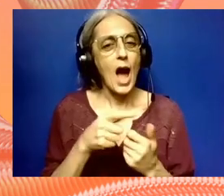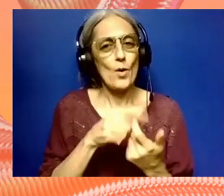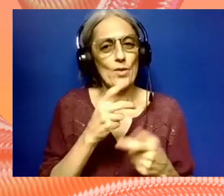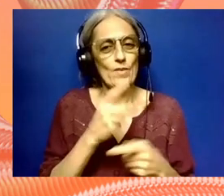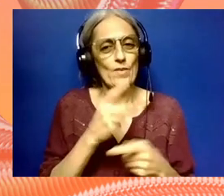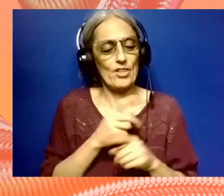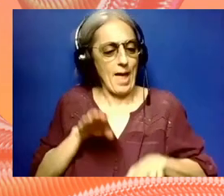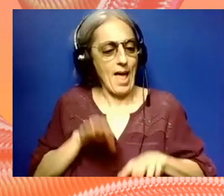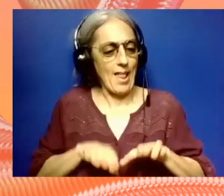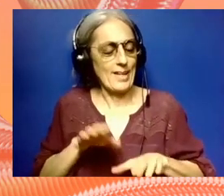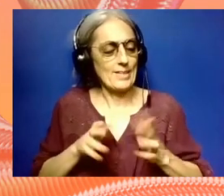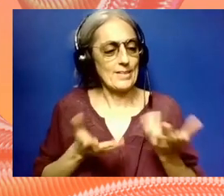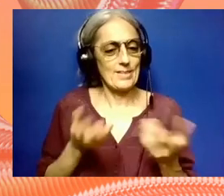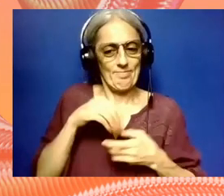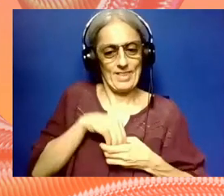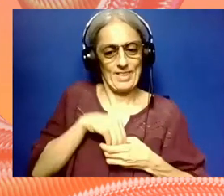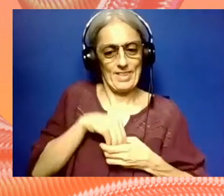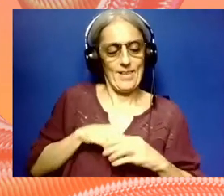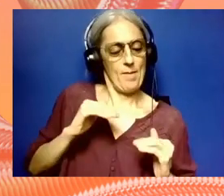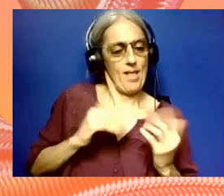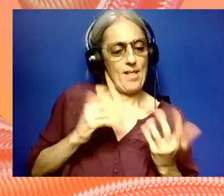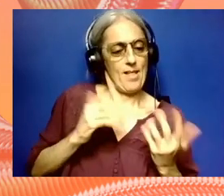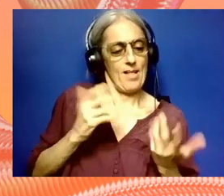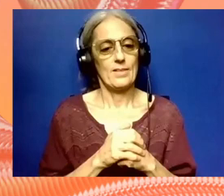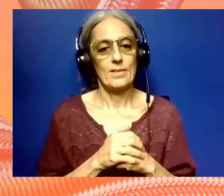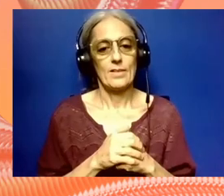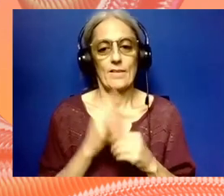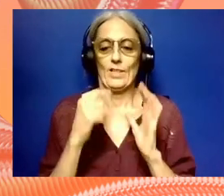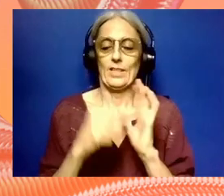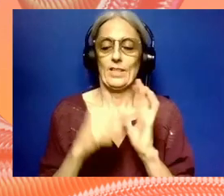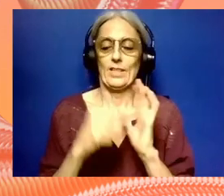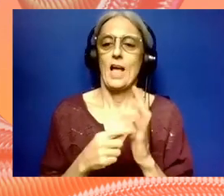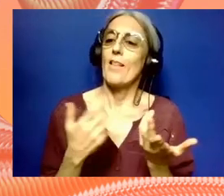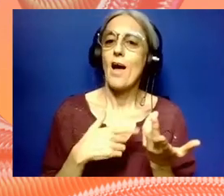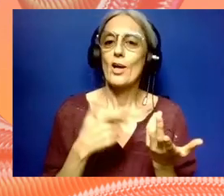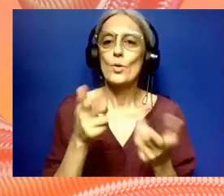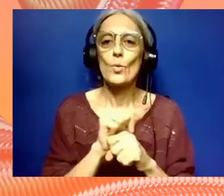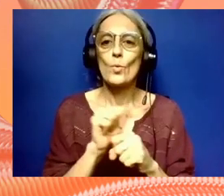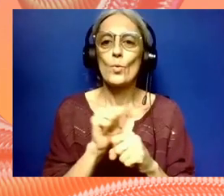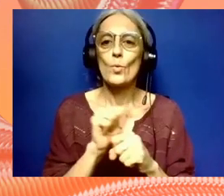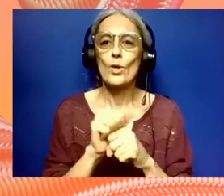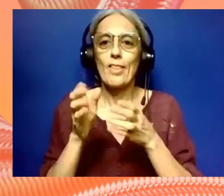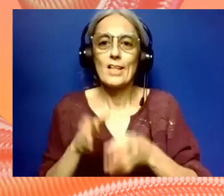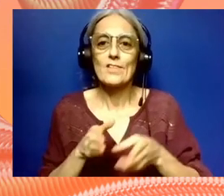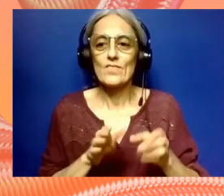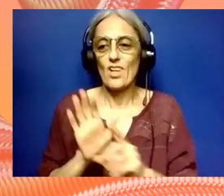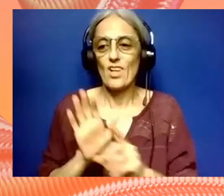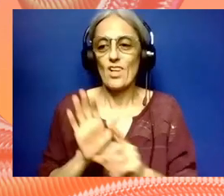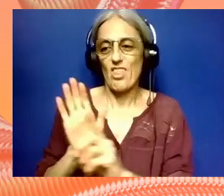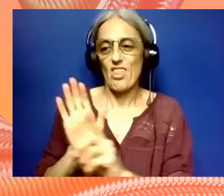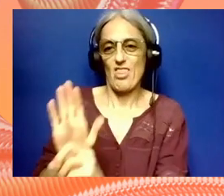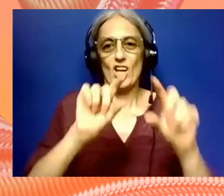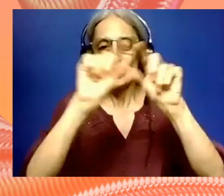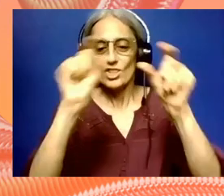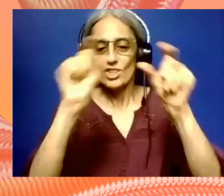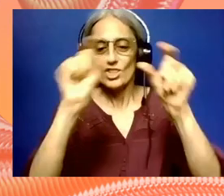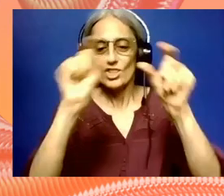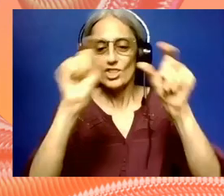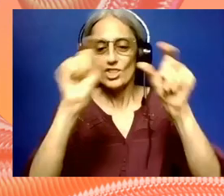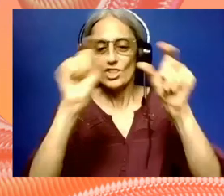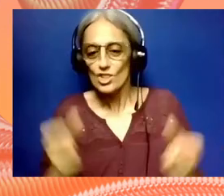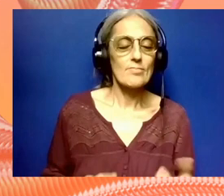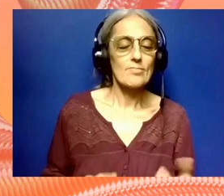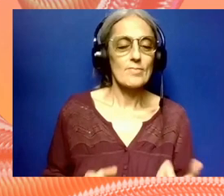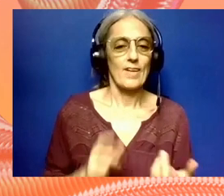to, you know, the charts of individuals. Like, we understand the charts of individuals who have made impact in the